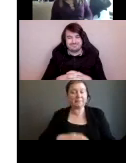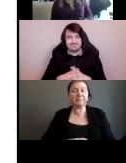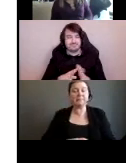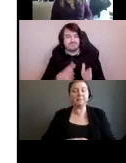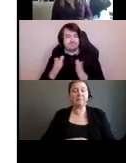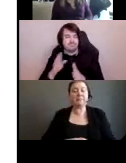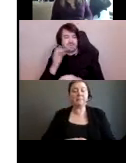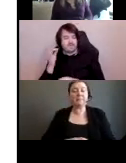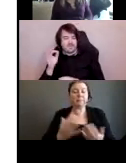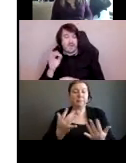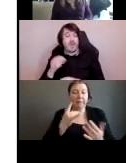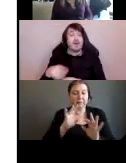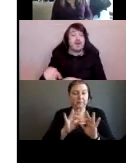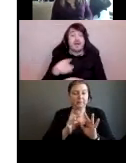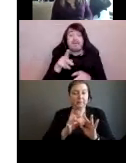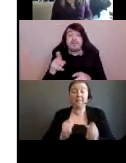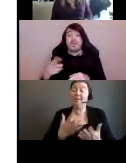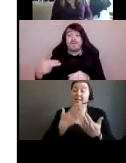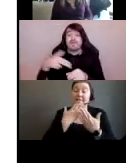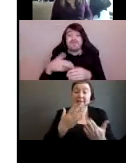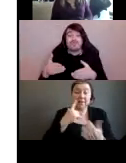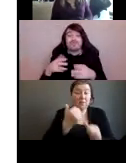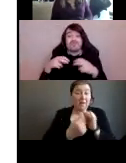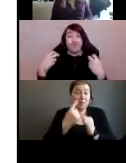everyone who were with us today during the forum.